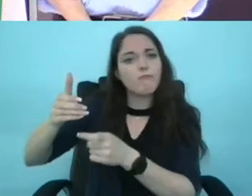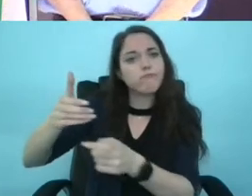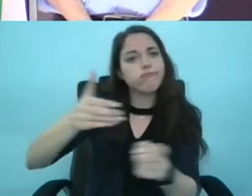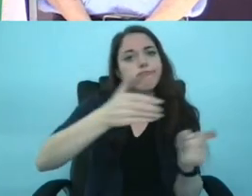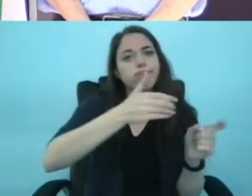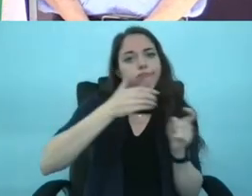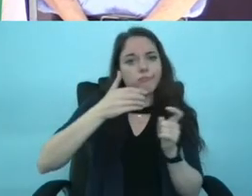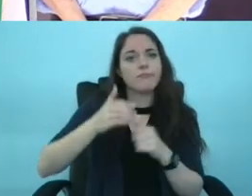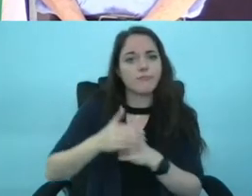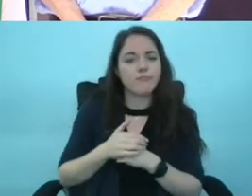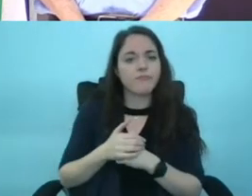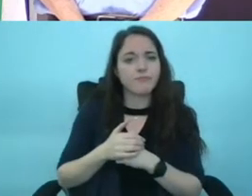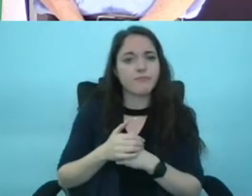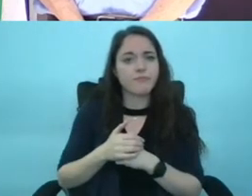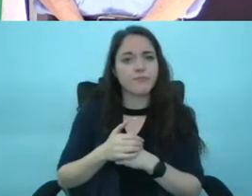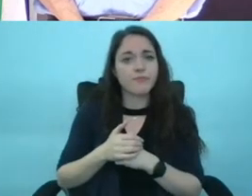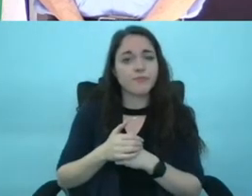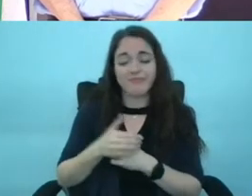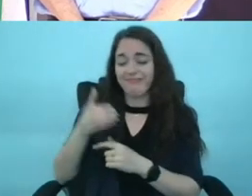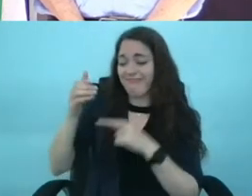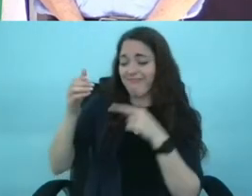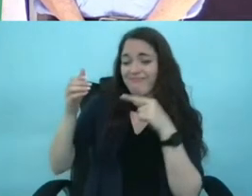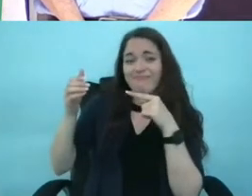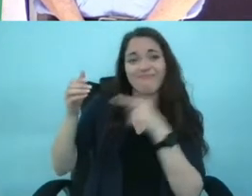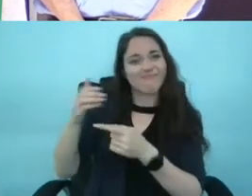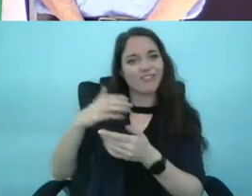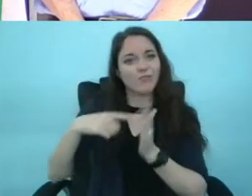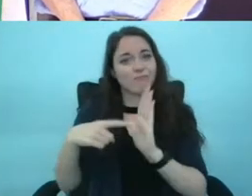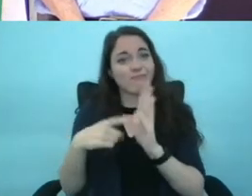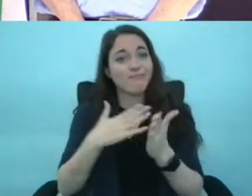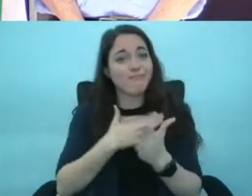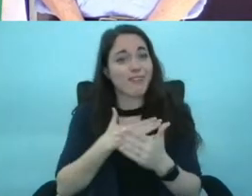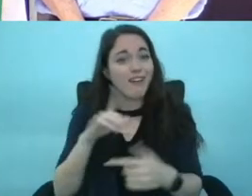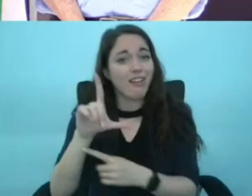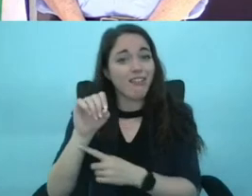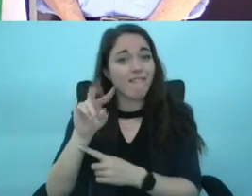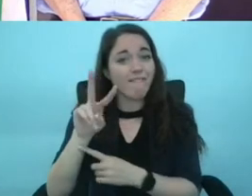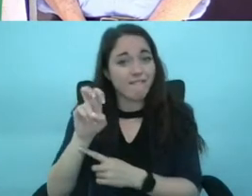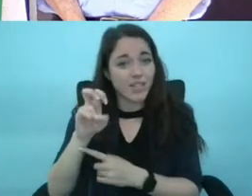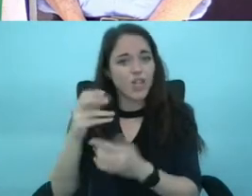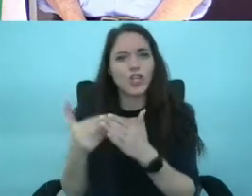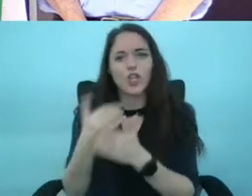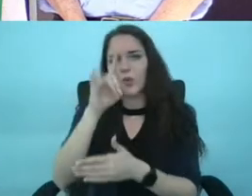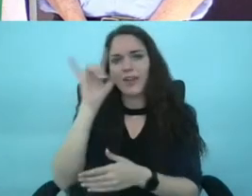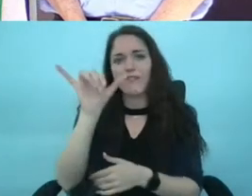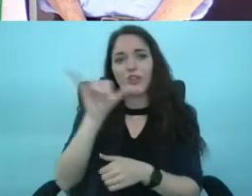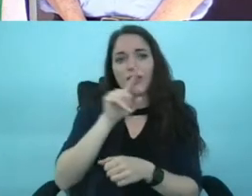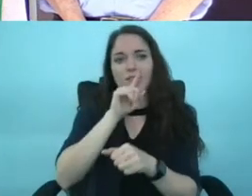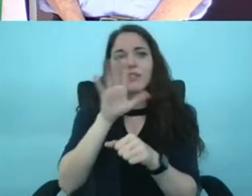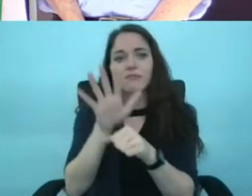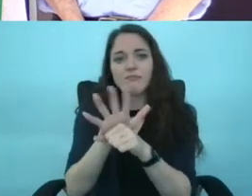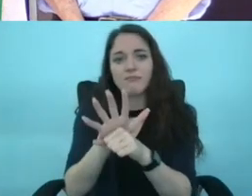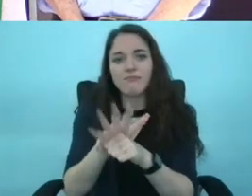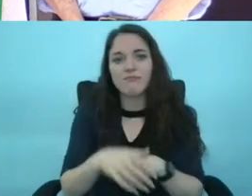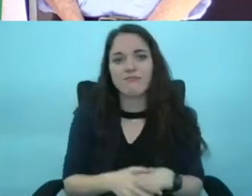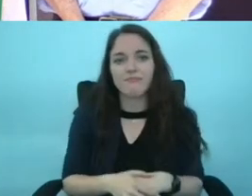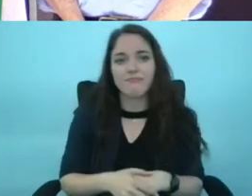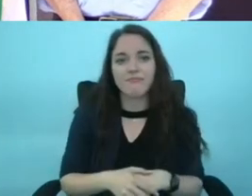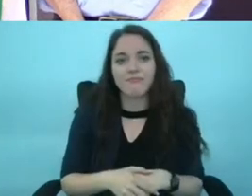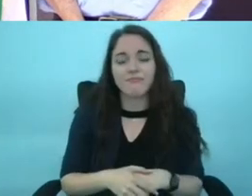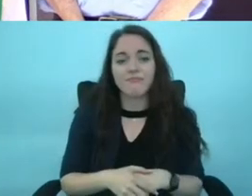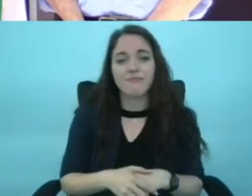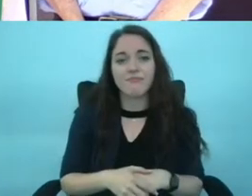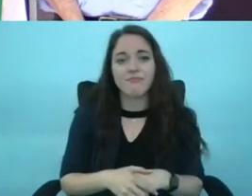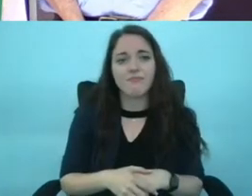him, saying, "This is the cup of my love, the cup of the new and the everlasting covenant, poured